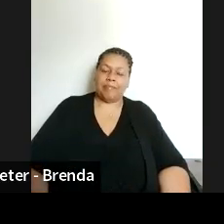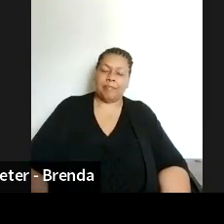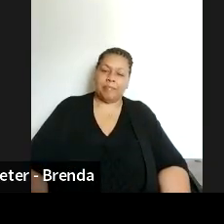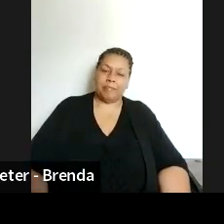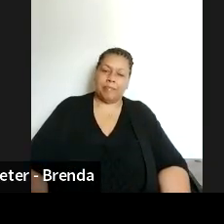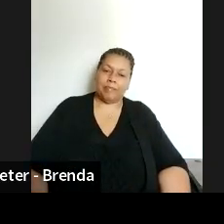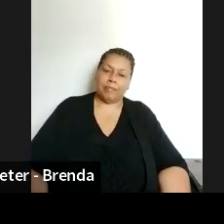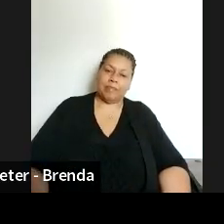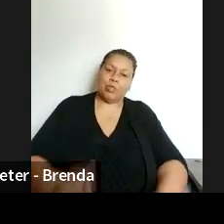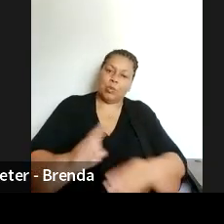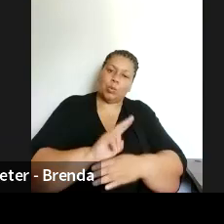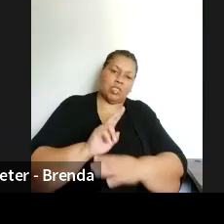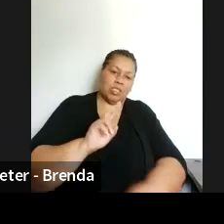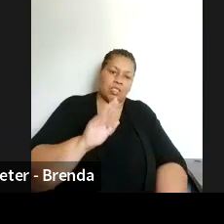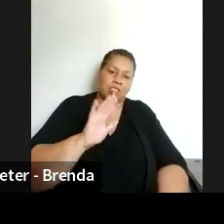Using that voice.